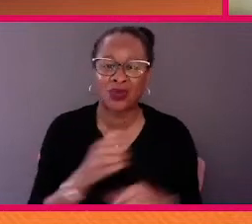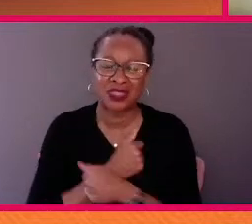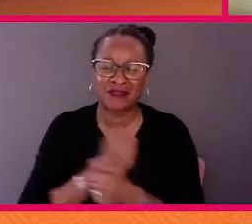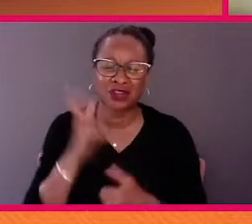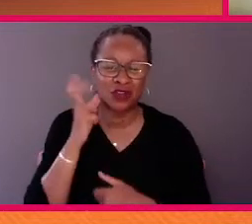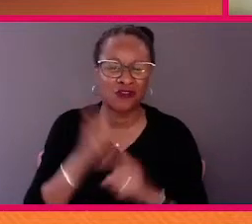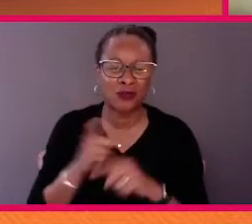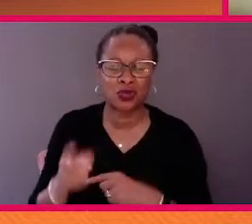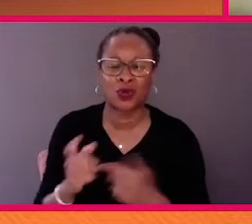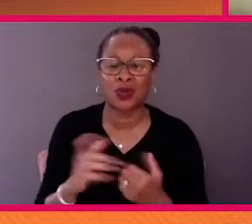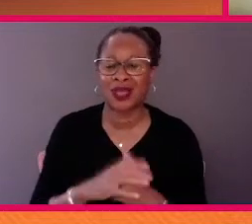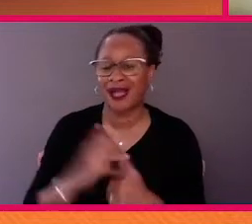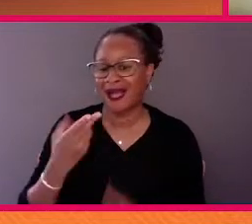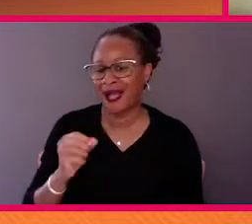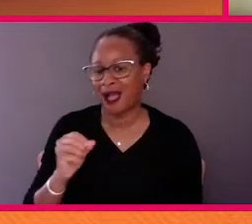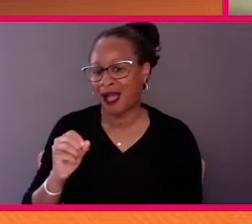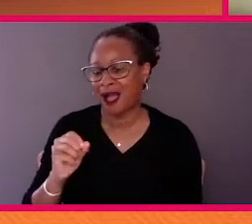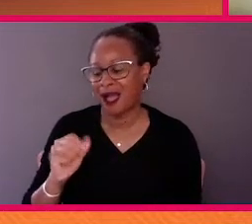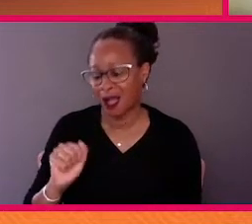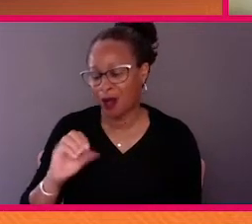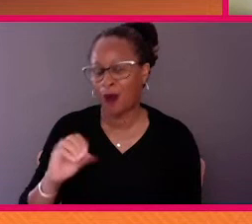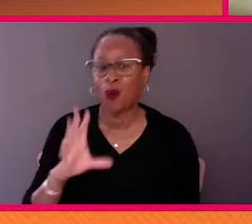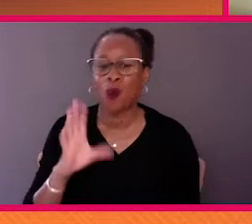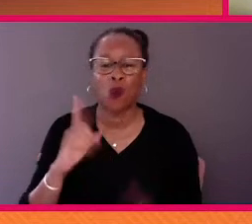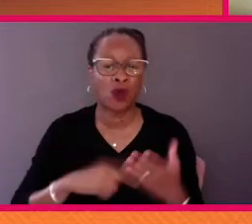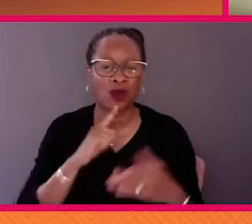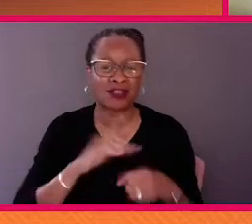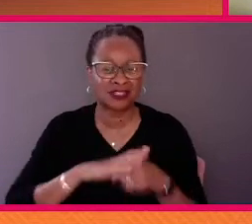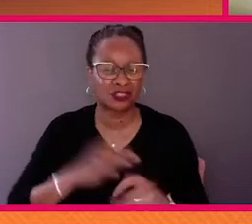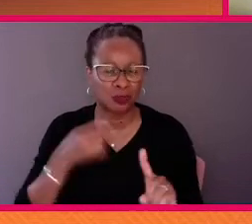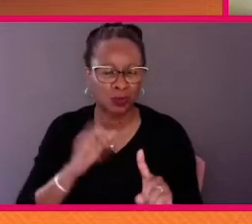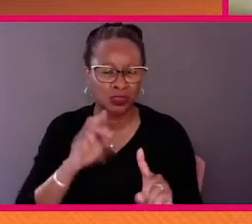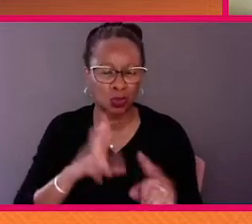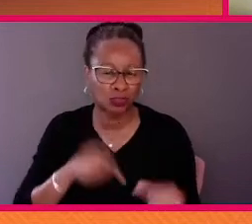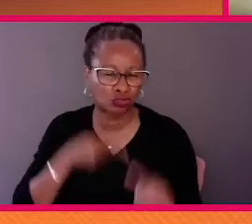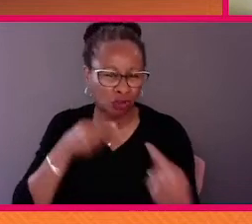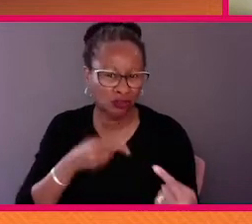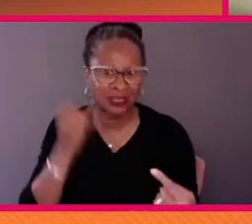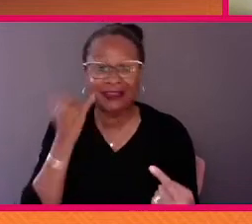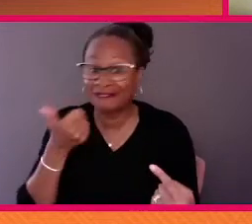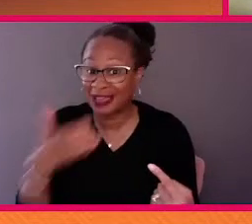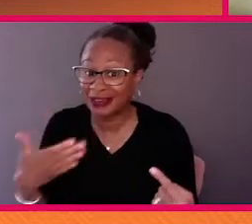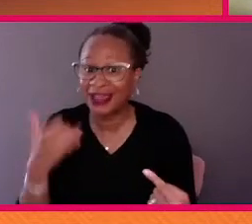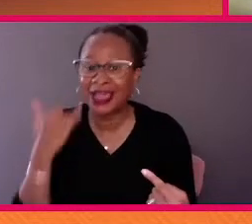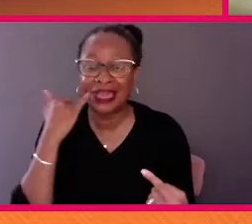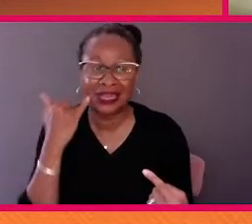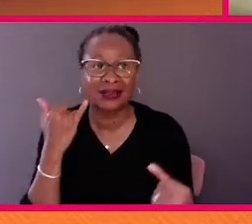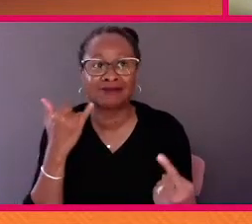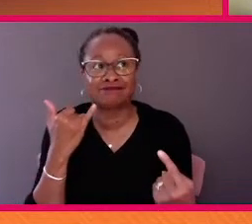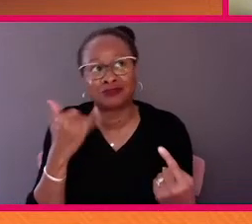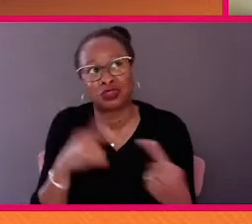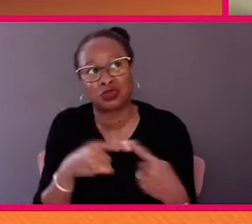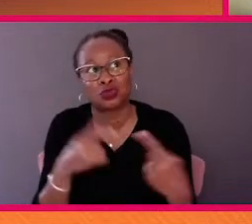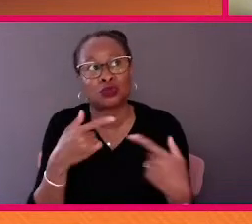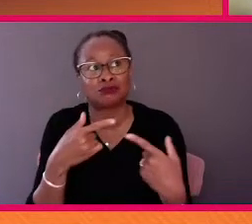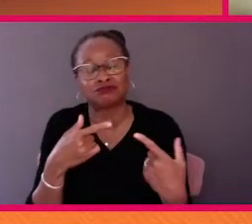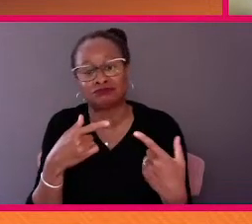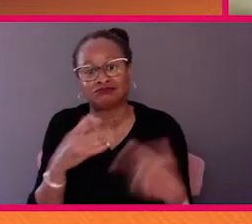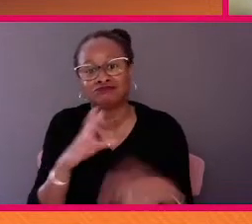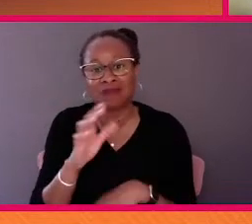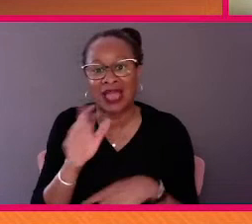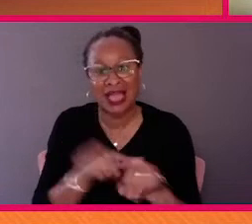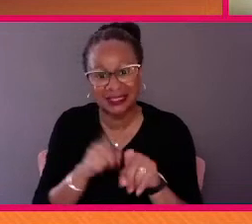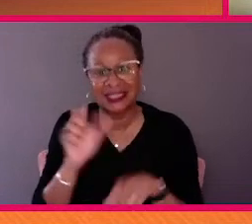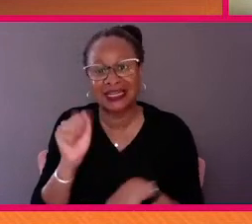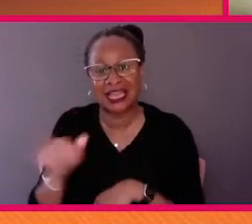terms of what are the tension points or struggles, if any, that you find being an Asian filmmaker that's based in the Midwest?